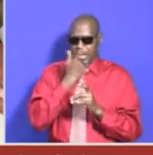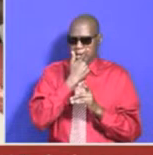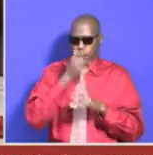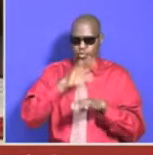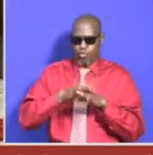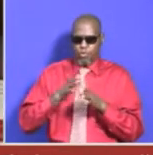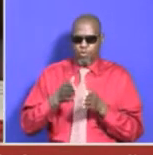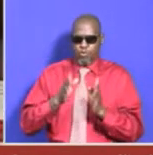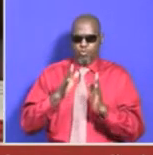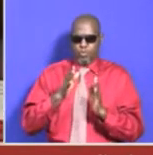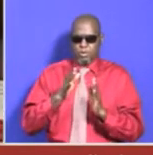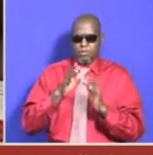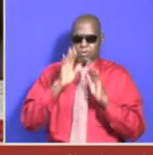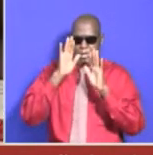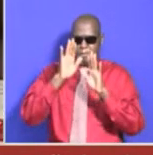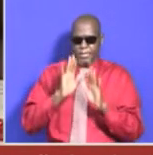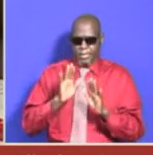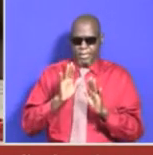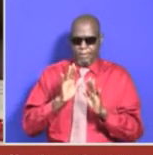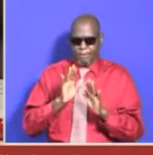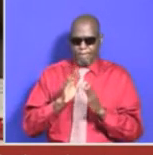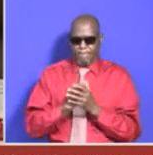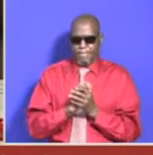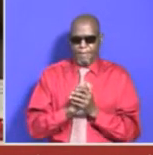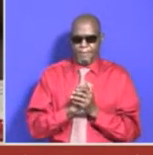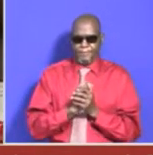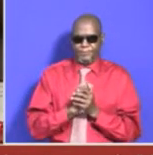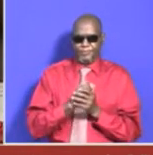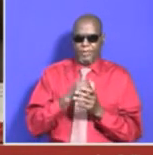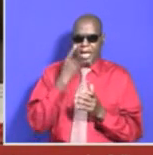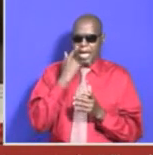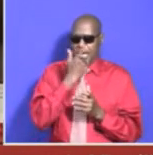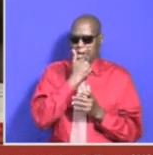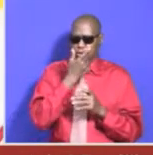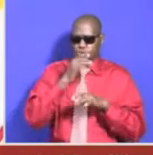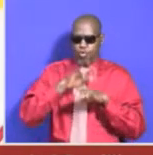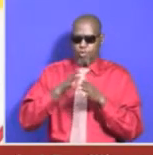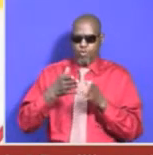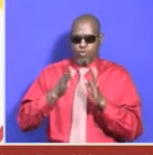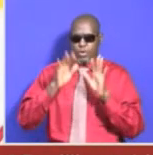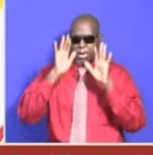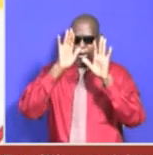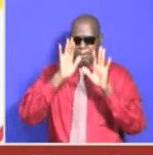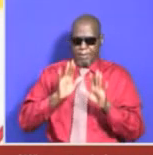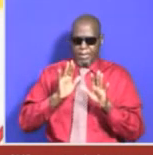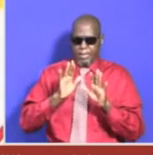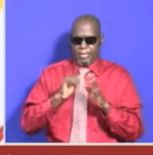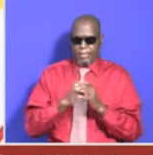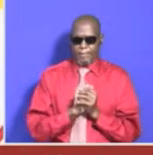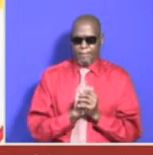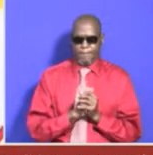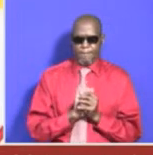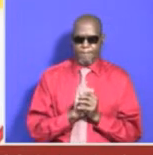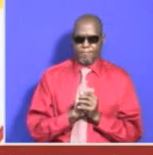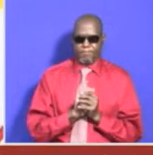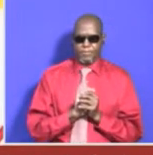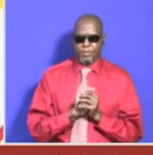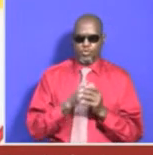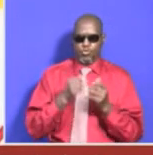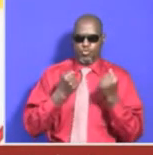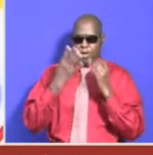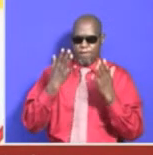campaign. Eyes on the Road campaign. If our drivers are not healthy and safe, then